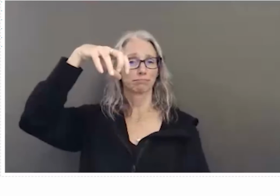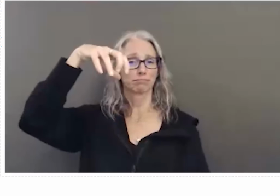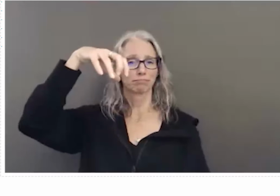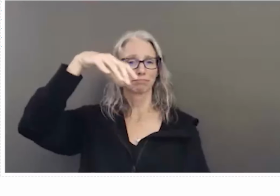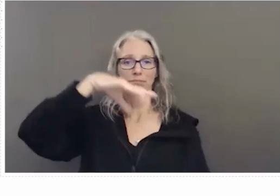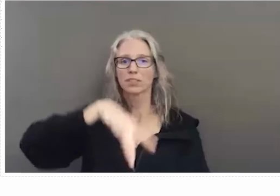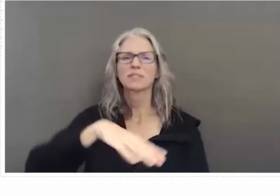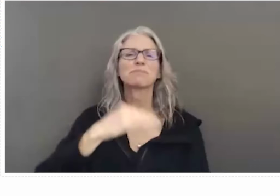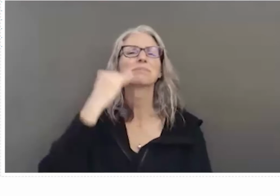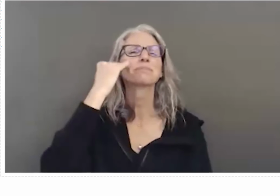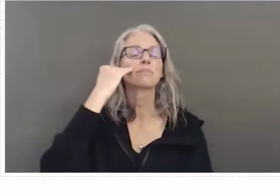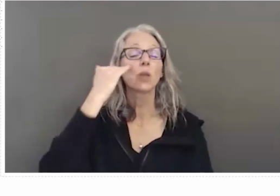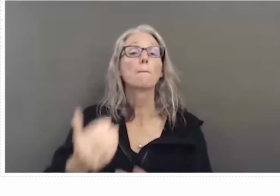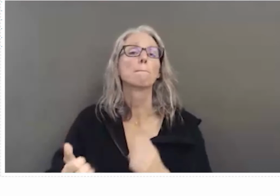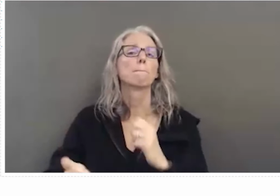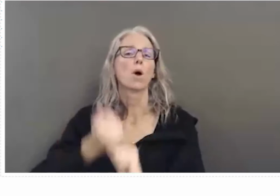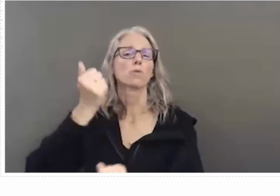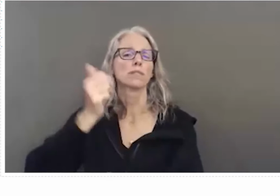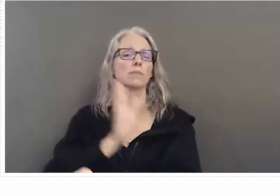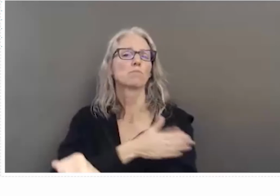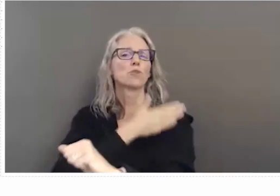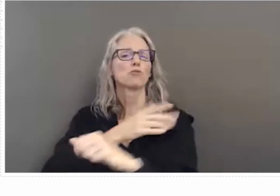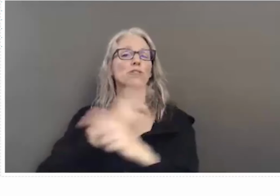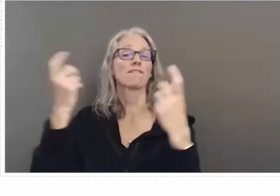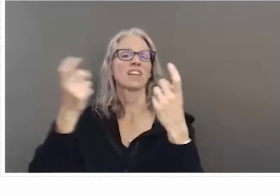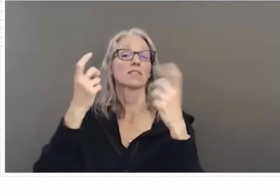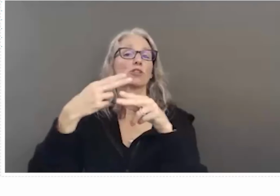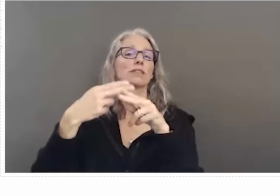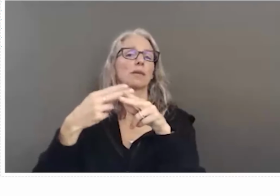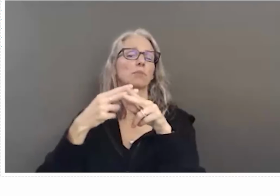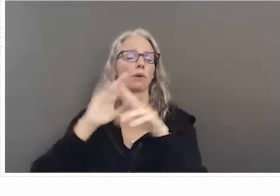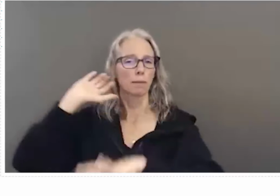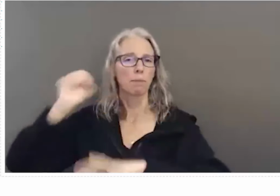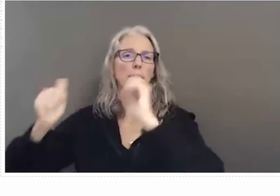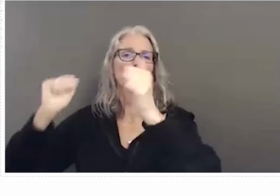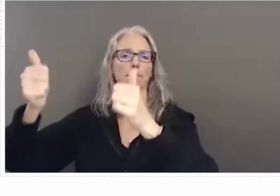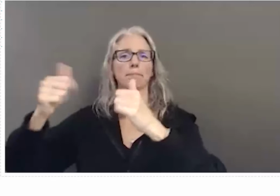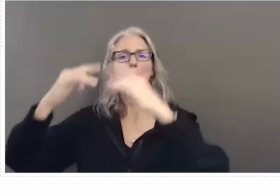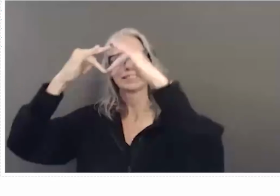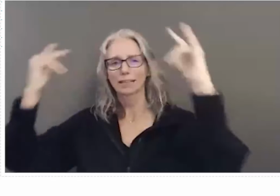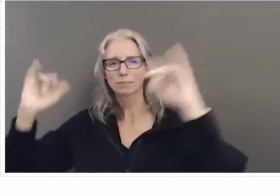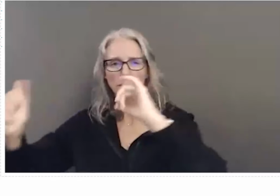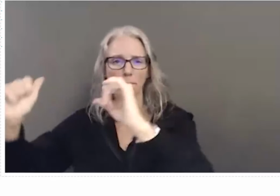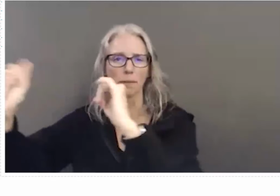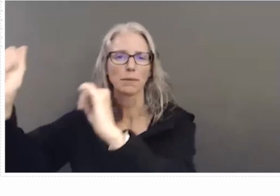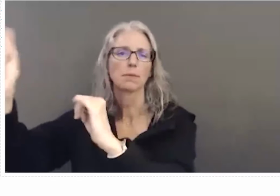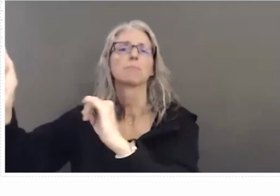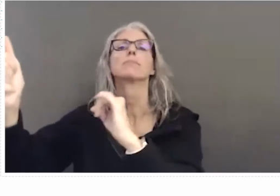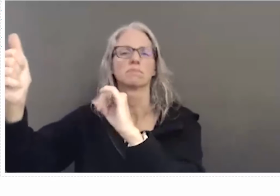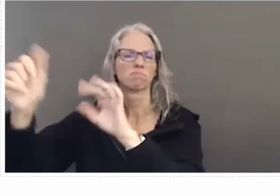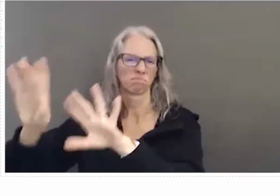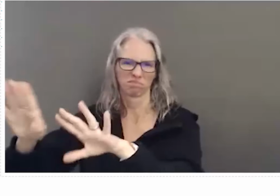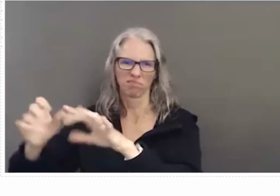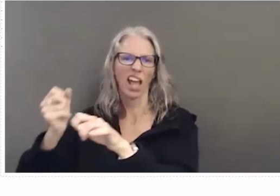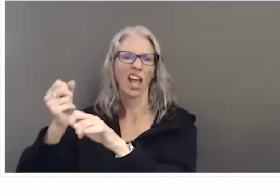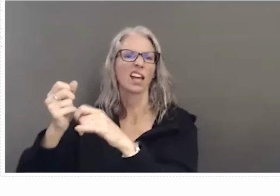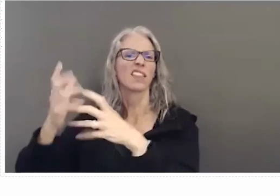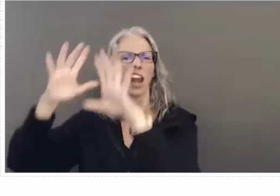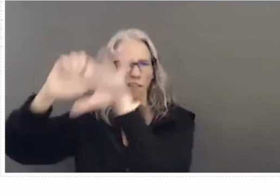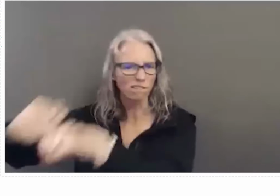the weekend and it's you know, temporary staging and tents and all of this, we have a little bit of that, but for the most part, it's